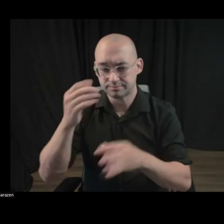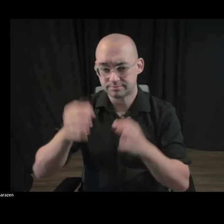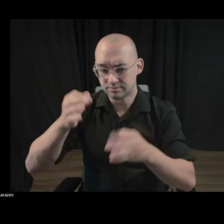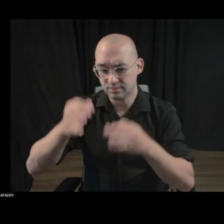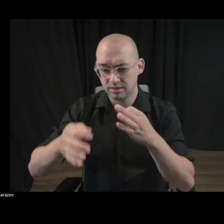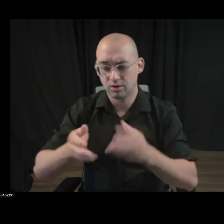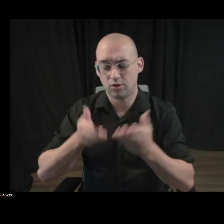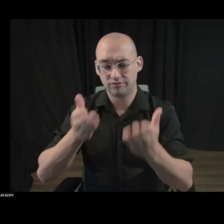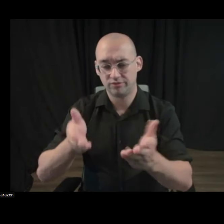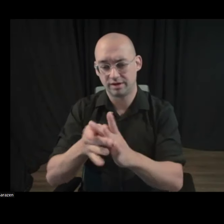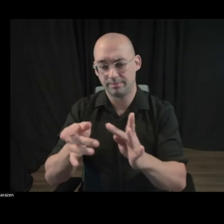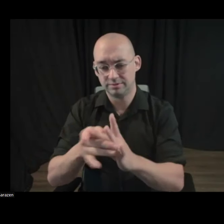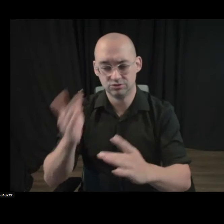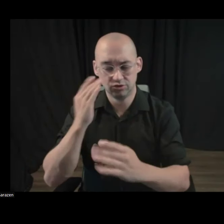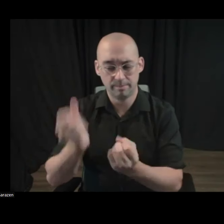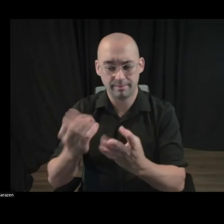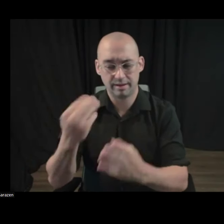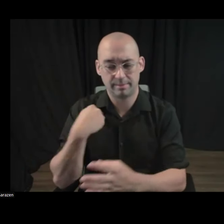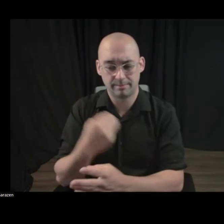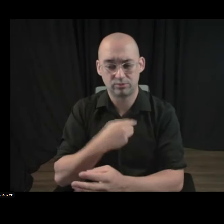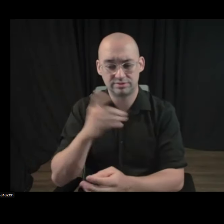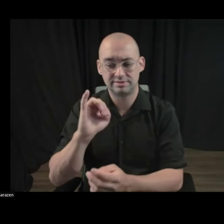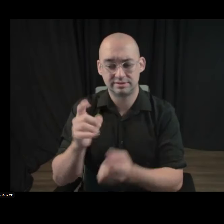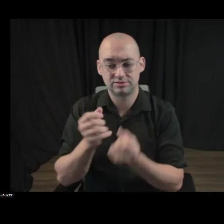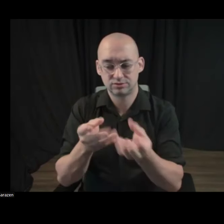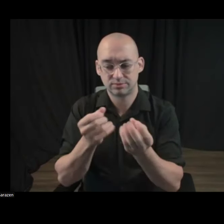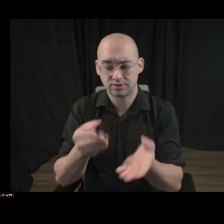this committee did contribute, and thank you for that.